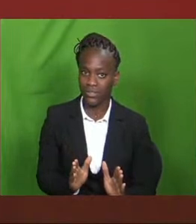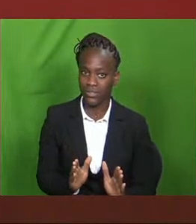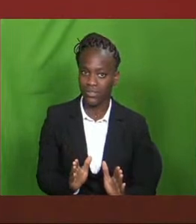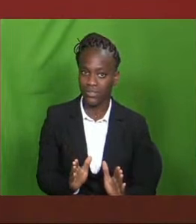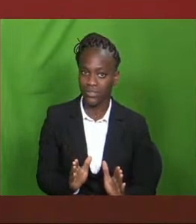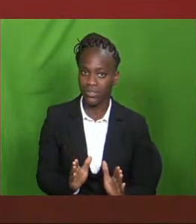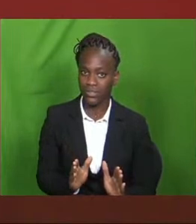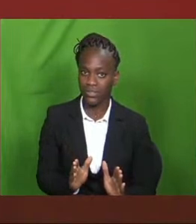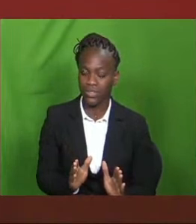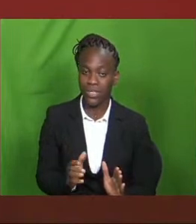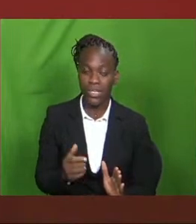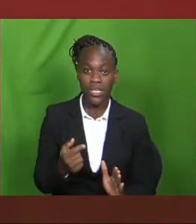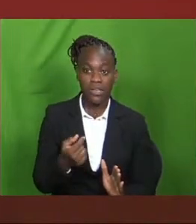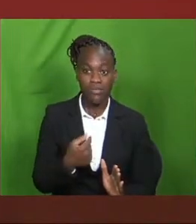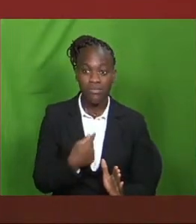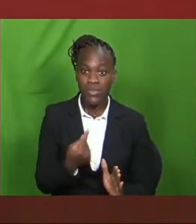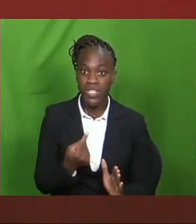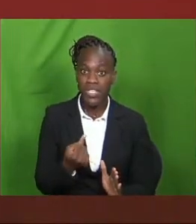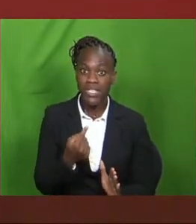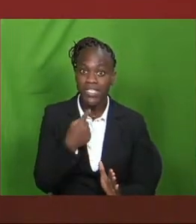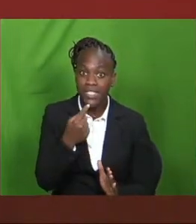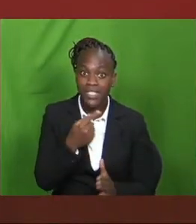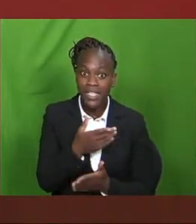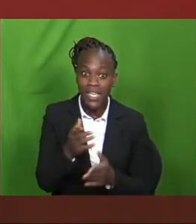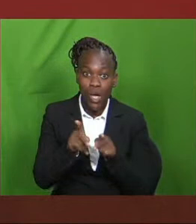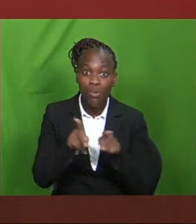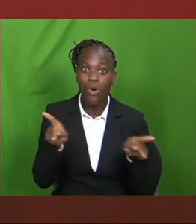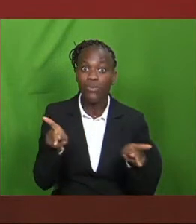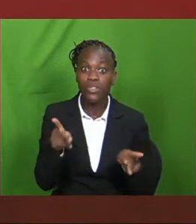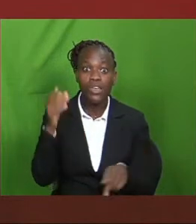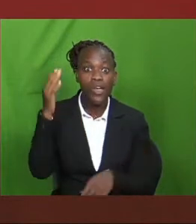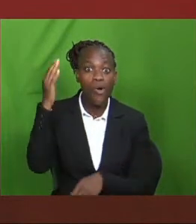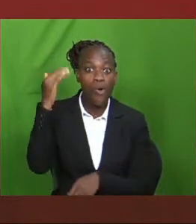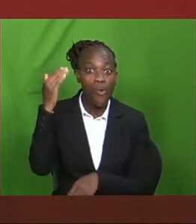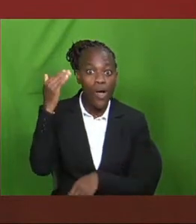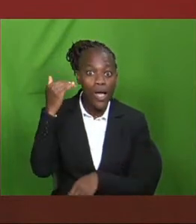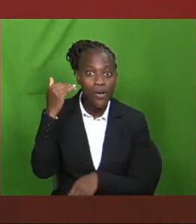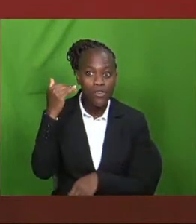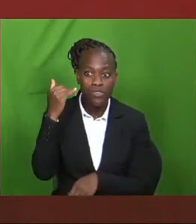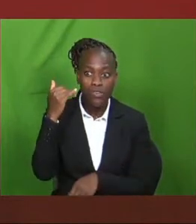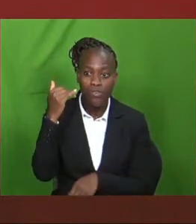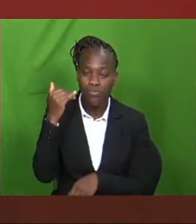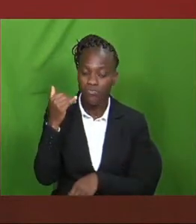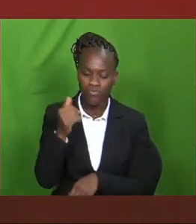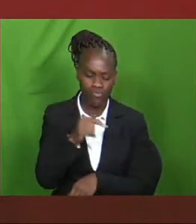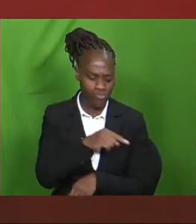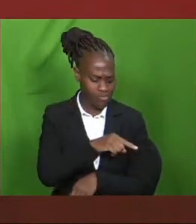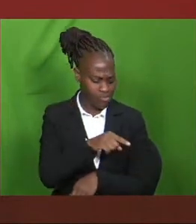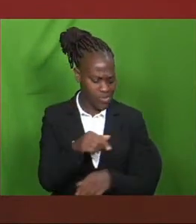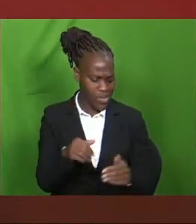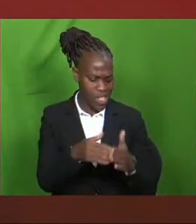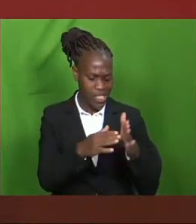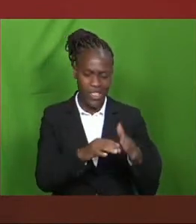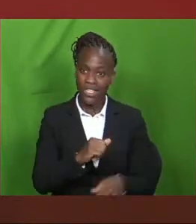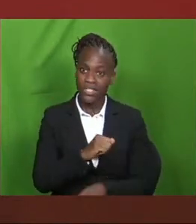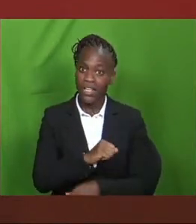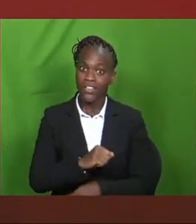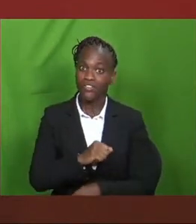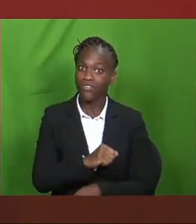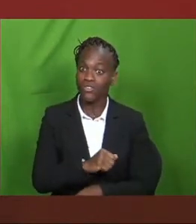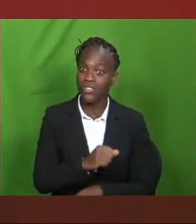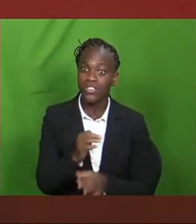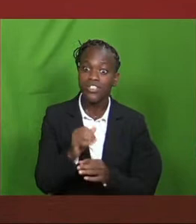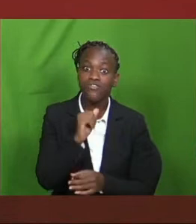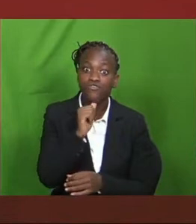I'm compelled to say these things publicly because of the posture and attitude of leadership. If not, the